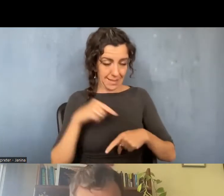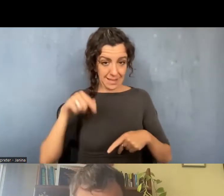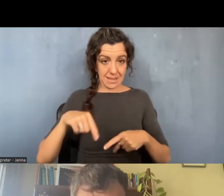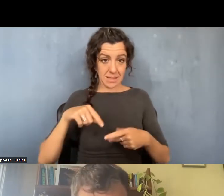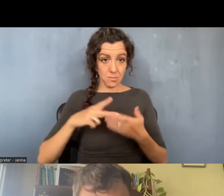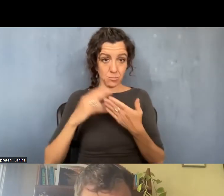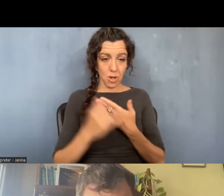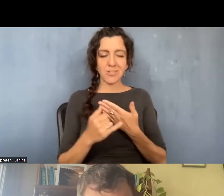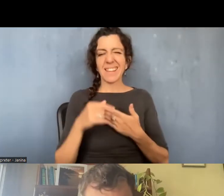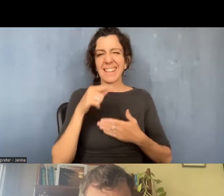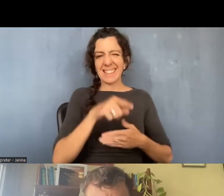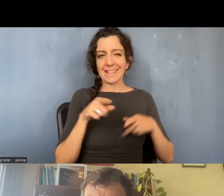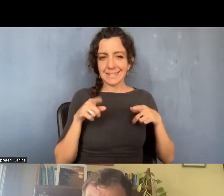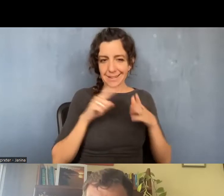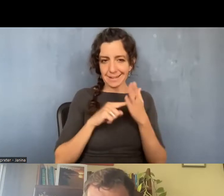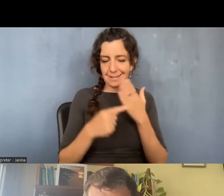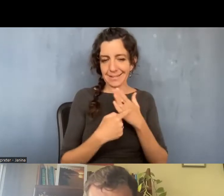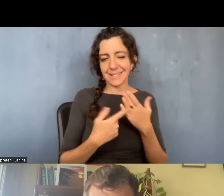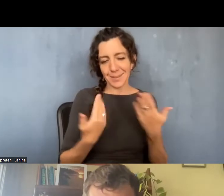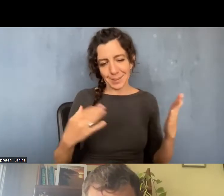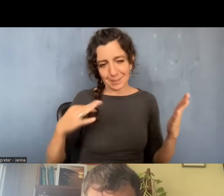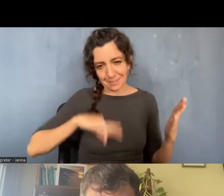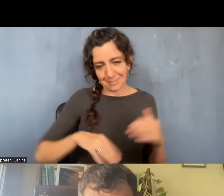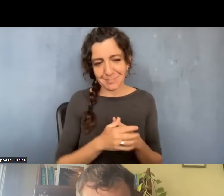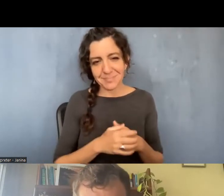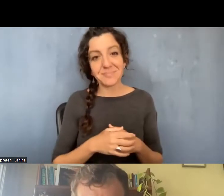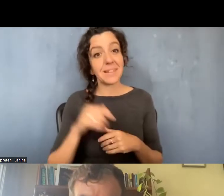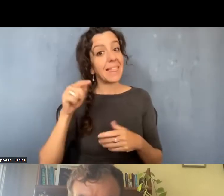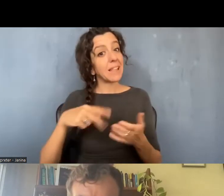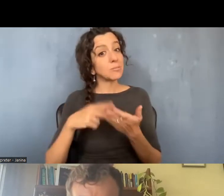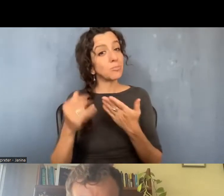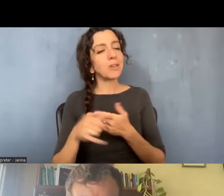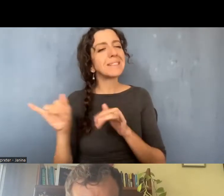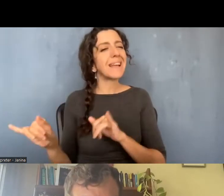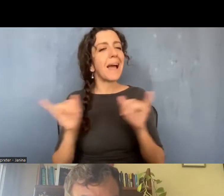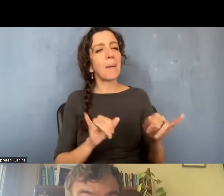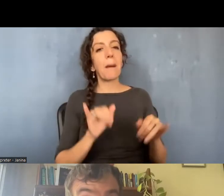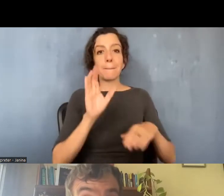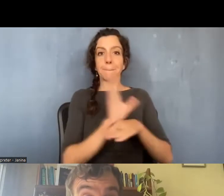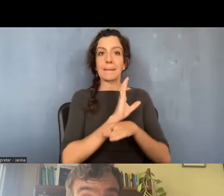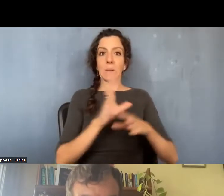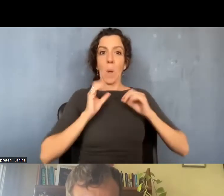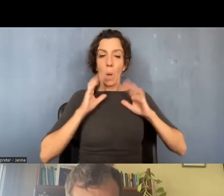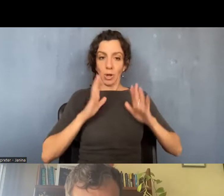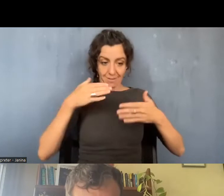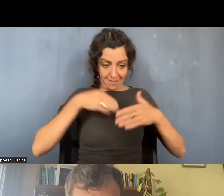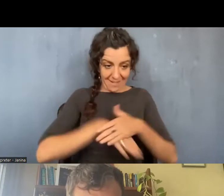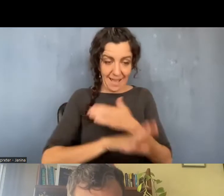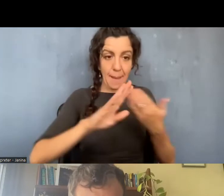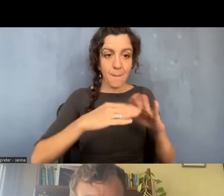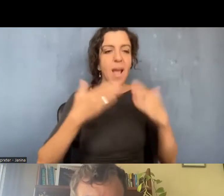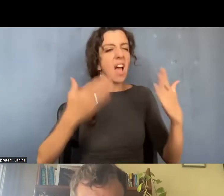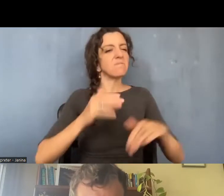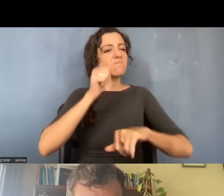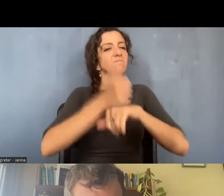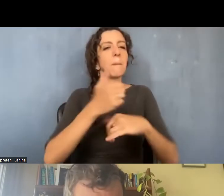useful. We imagine this project is like a business owner coming into a community and building a supermarket. In